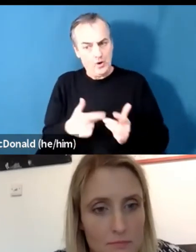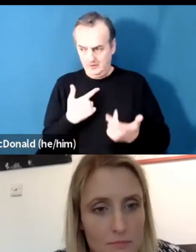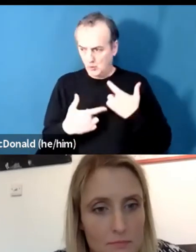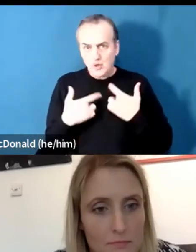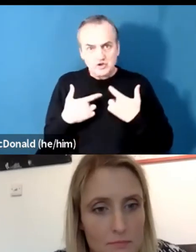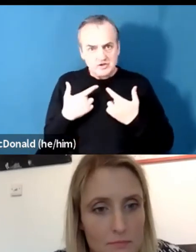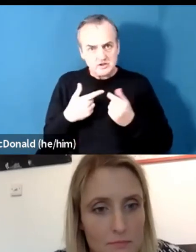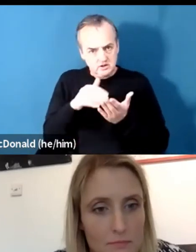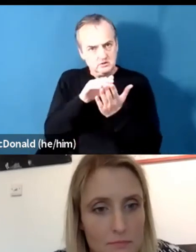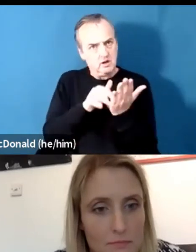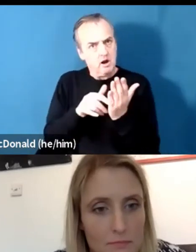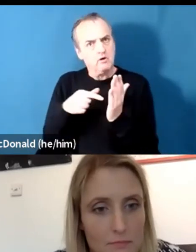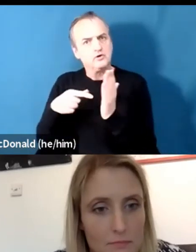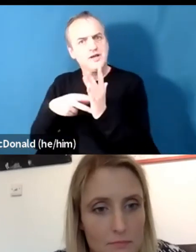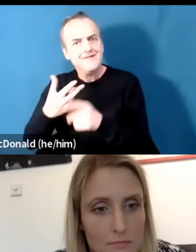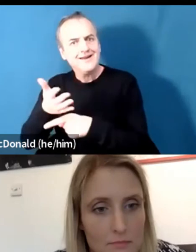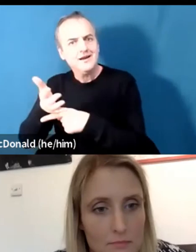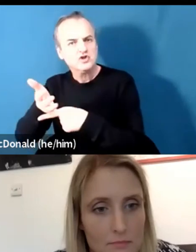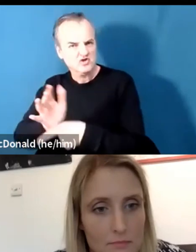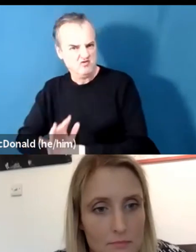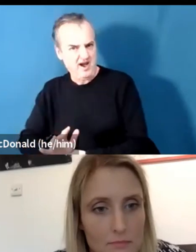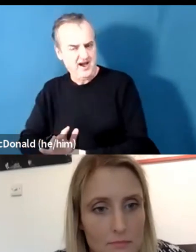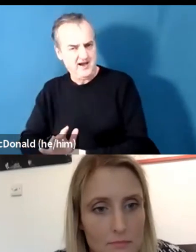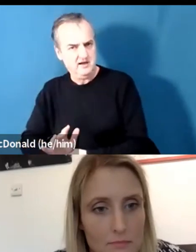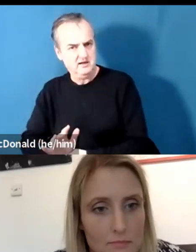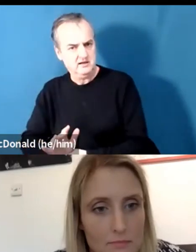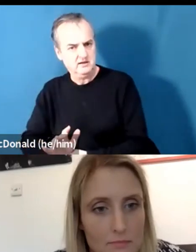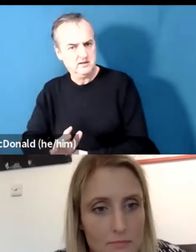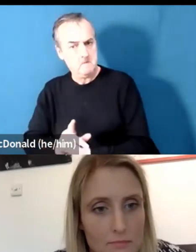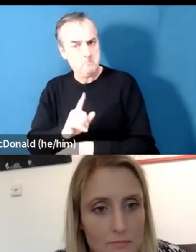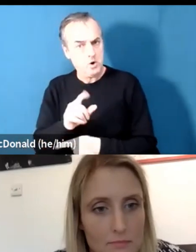to do on TV and screen, but